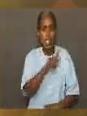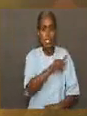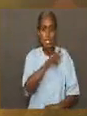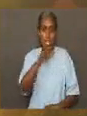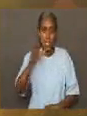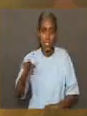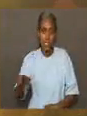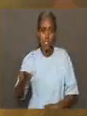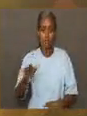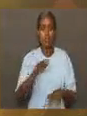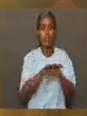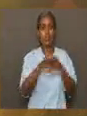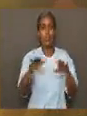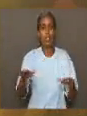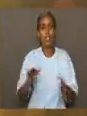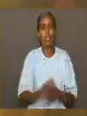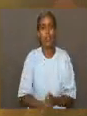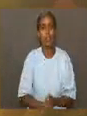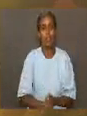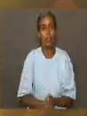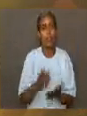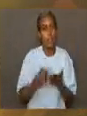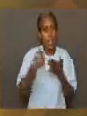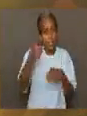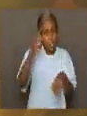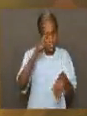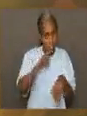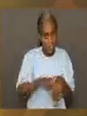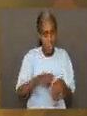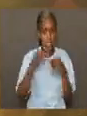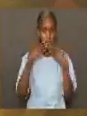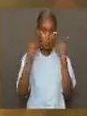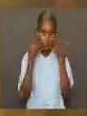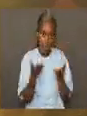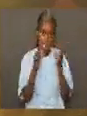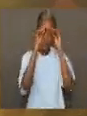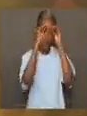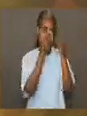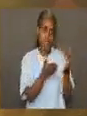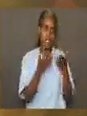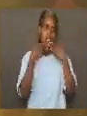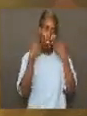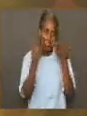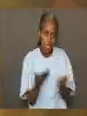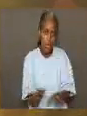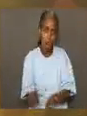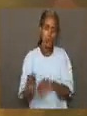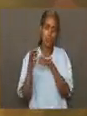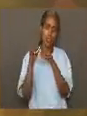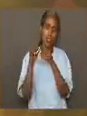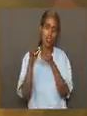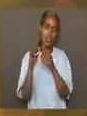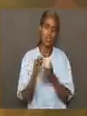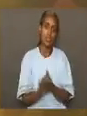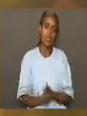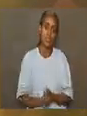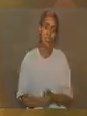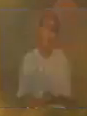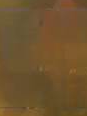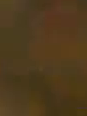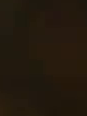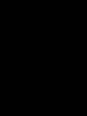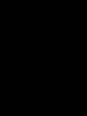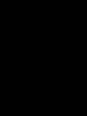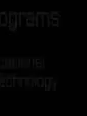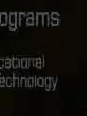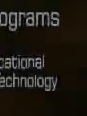a line segment in a plane. Until next time, thank you, teacher. Thank you, students.